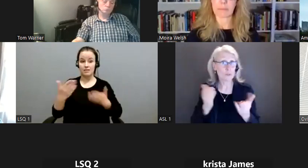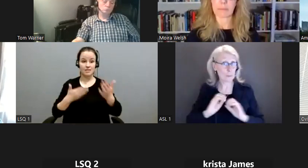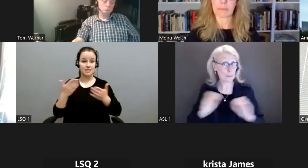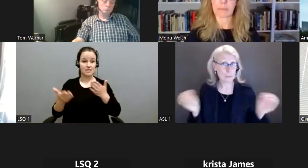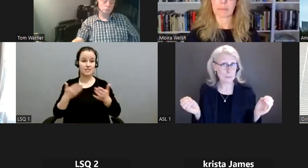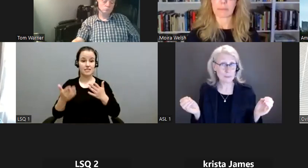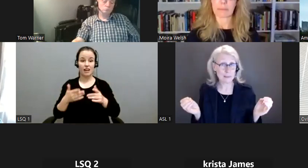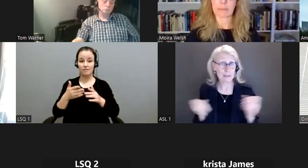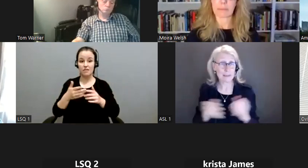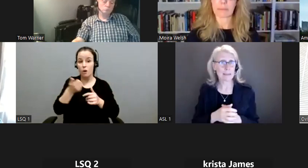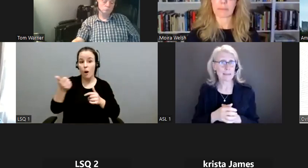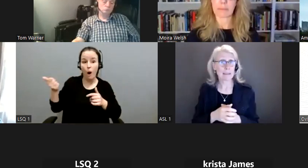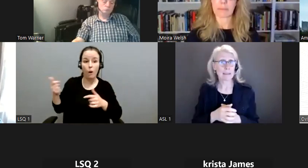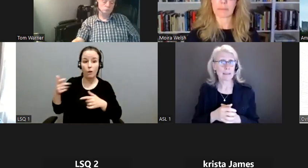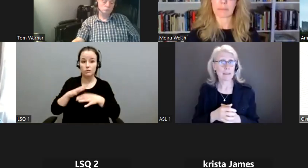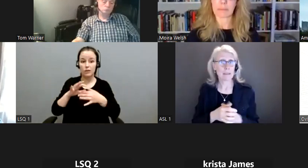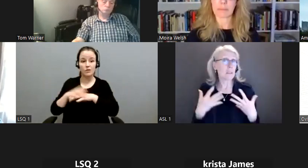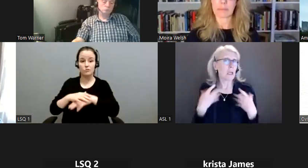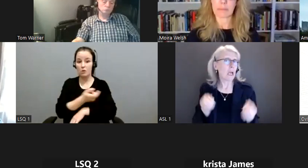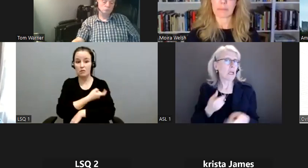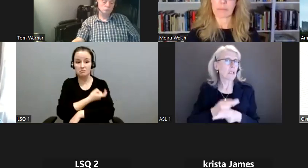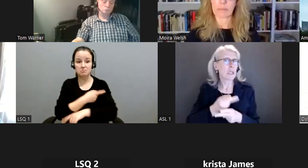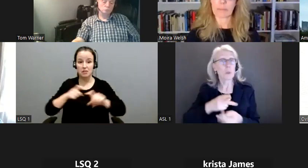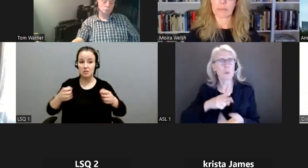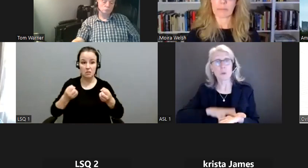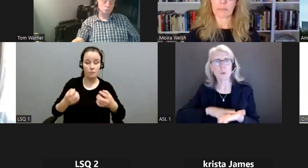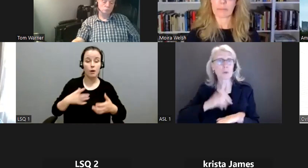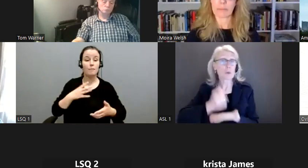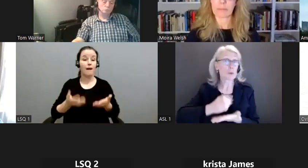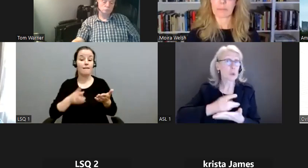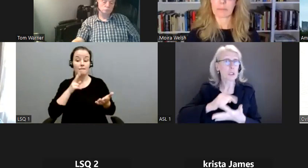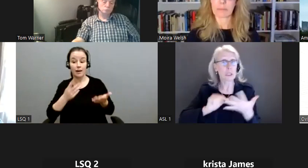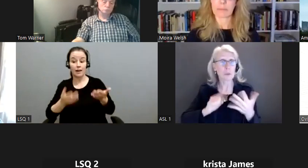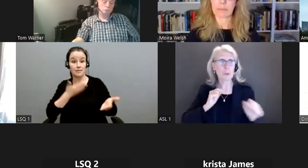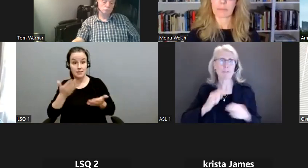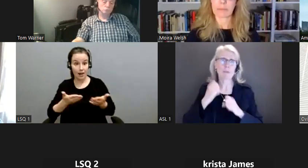And whatever we have in terms of healthcare is something that we have to fight for every